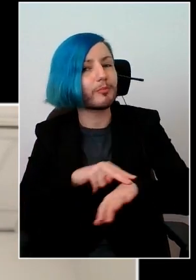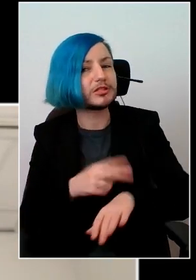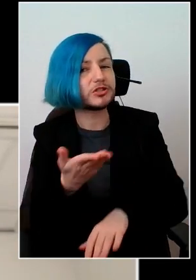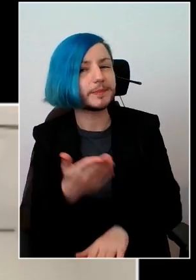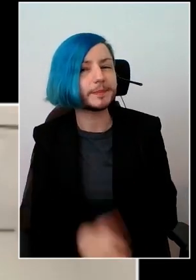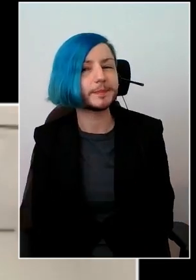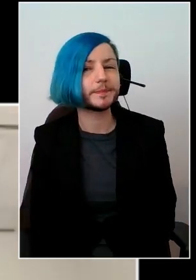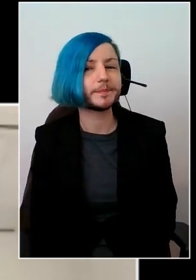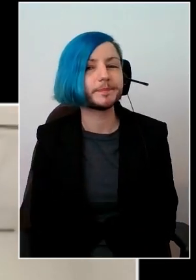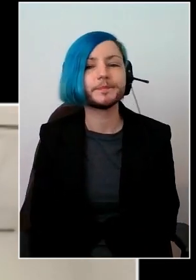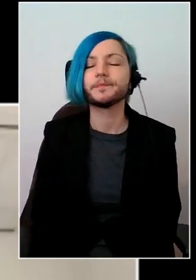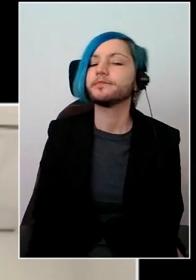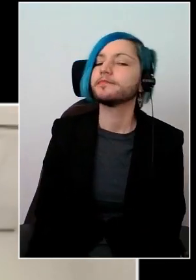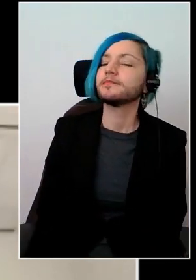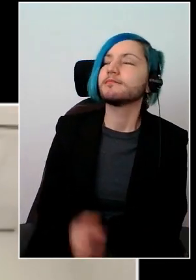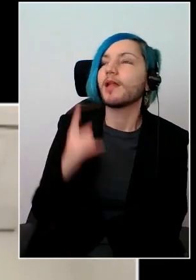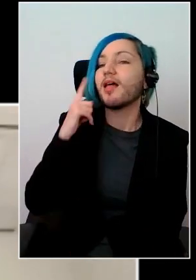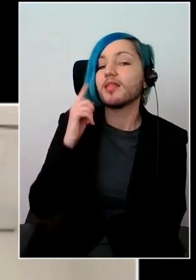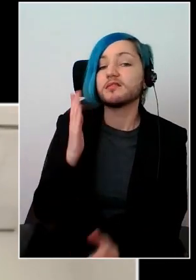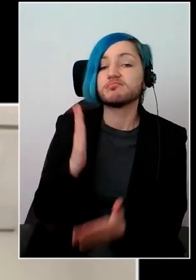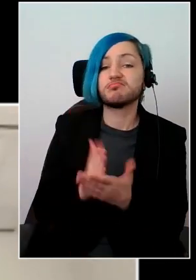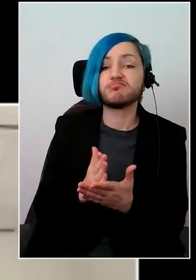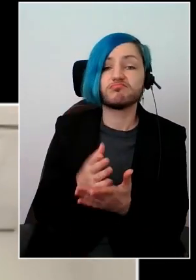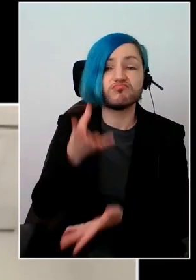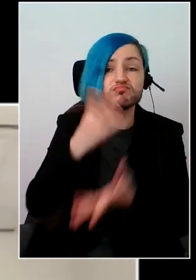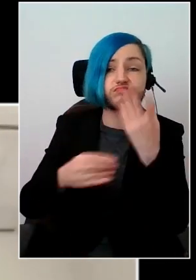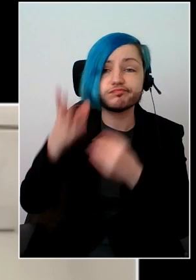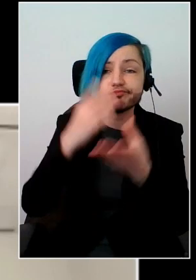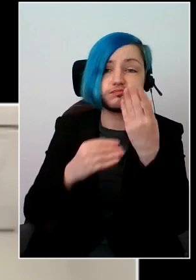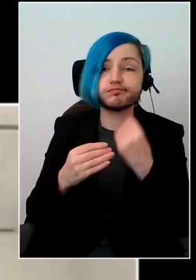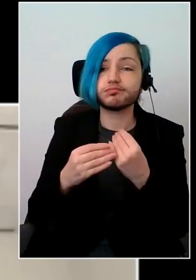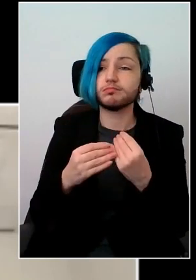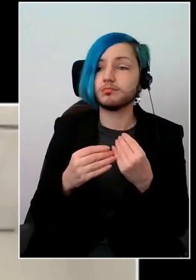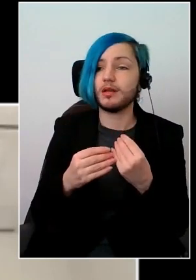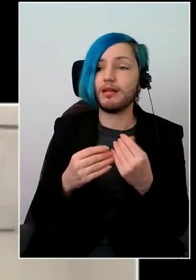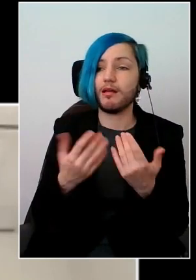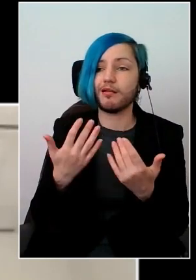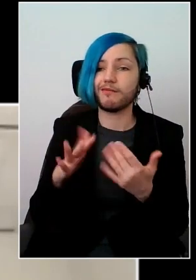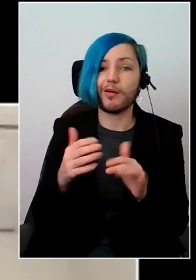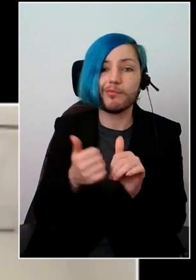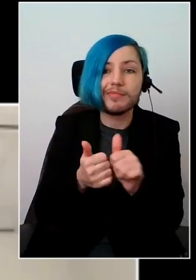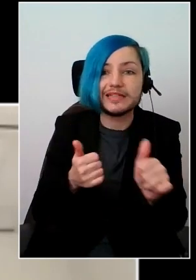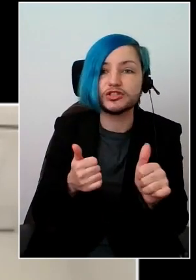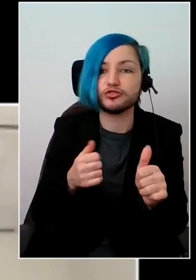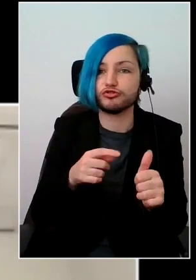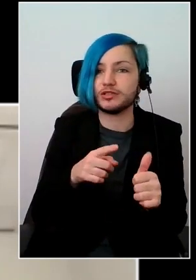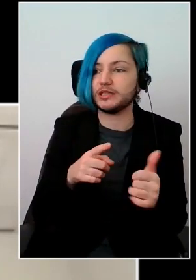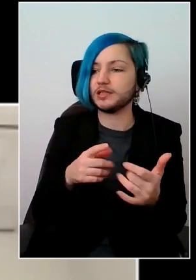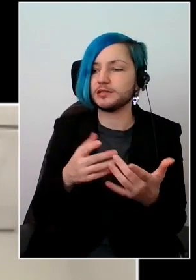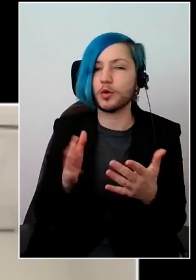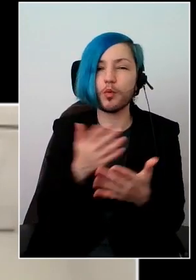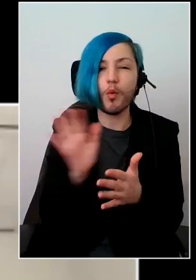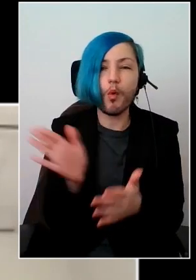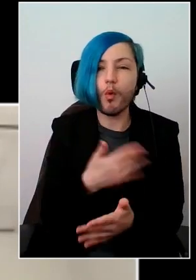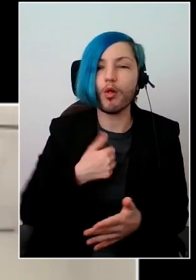I think really just learning all of the trade from industry, like being able to put all of the skills that I've learned at university to